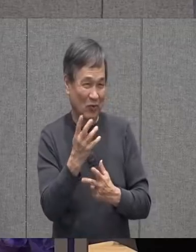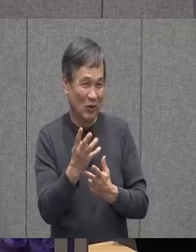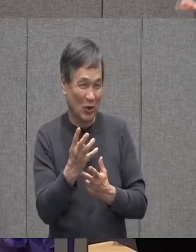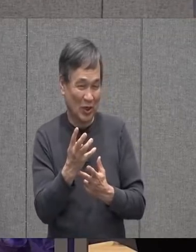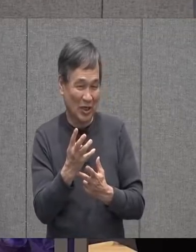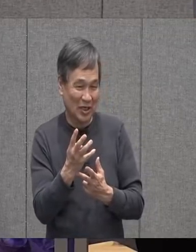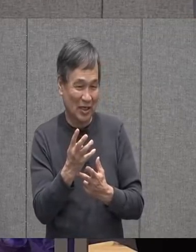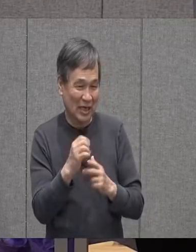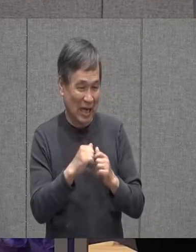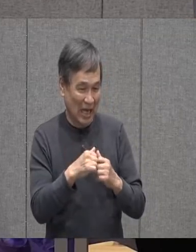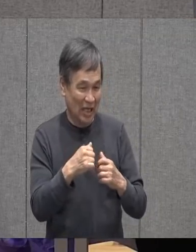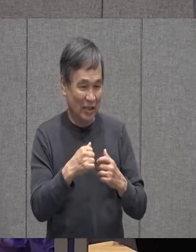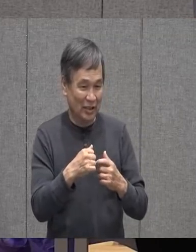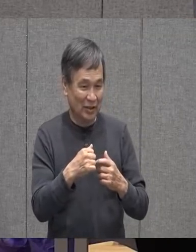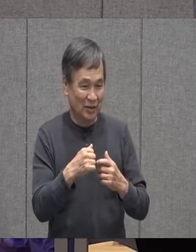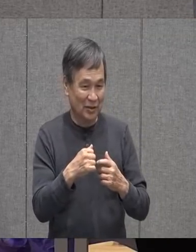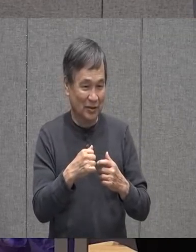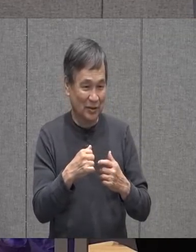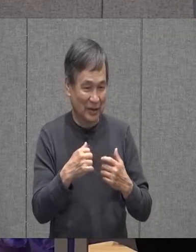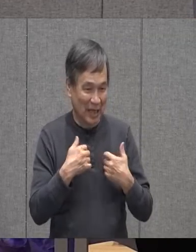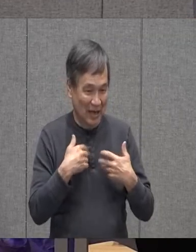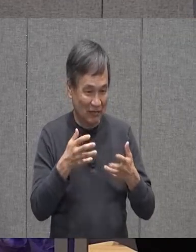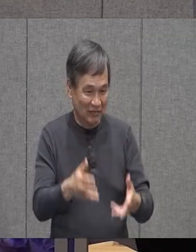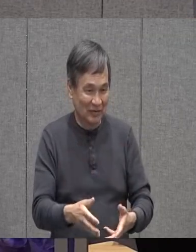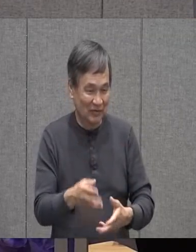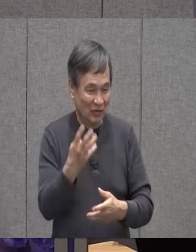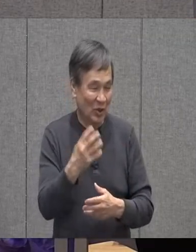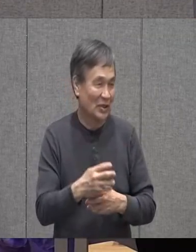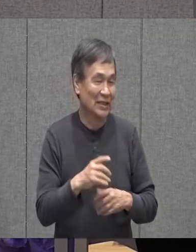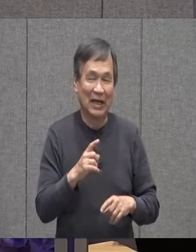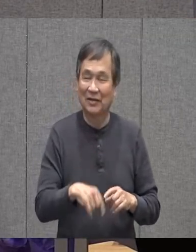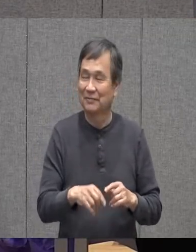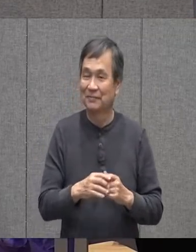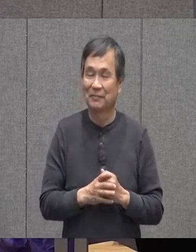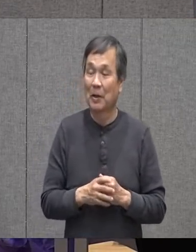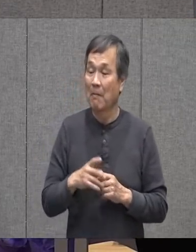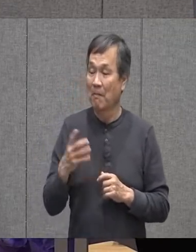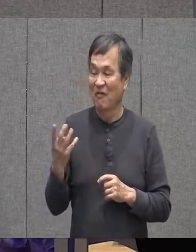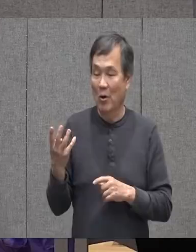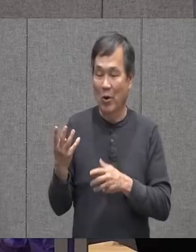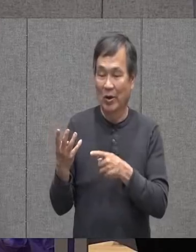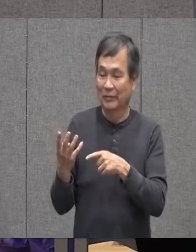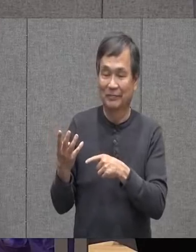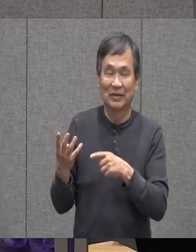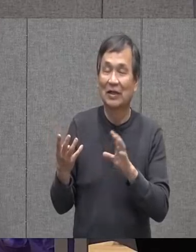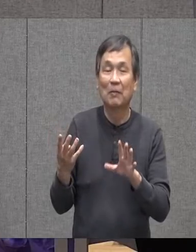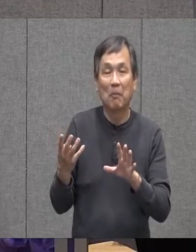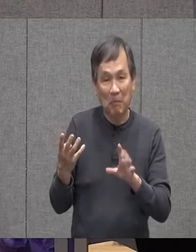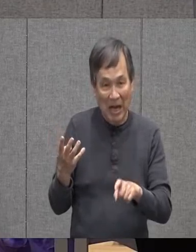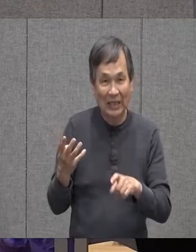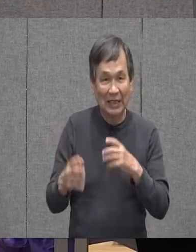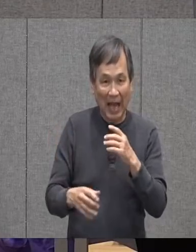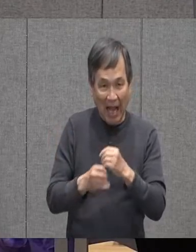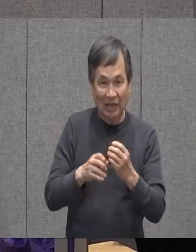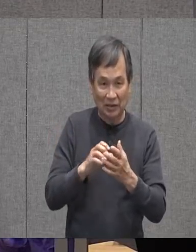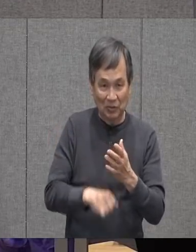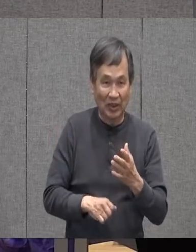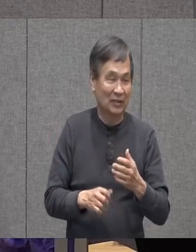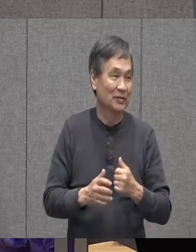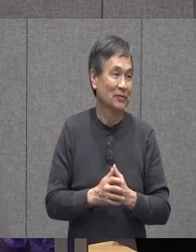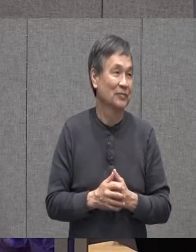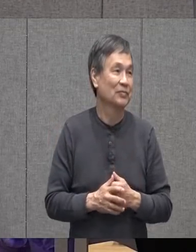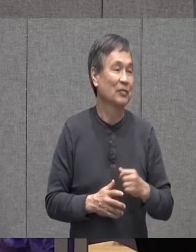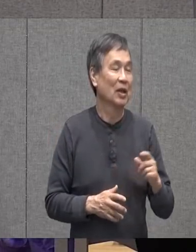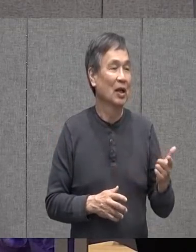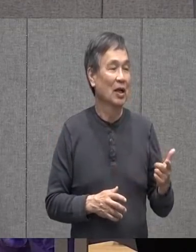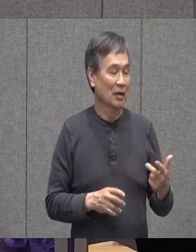4. Oh, darn. And you just can't take the 4. You have Too bad. You have to do something with the adding and the subtracting. All right. Sears' turn. All